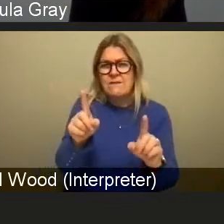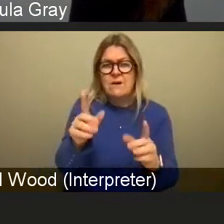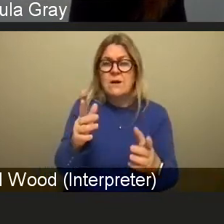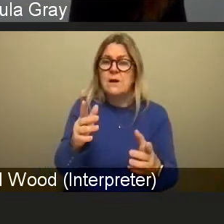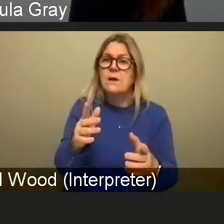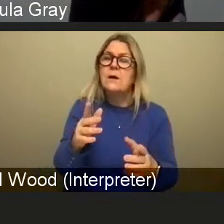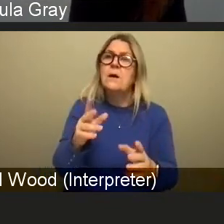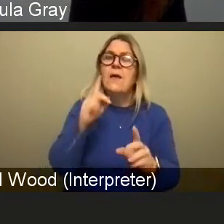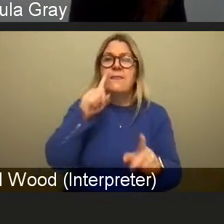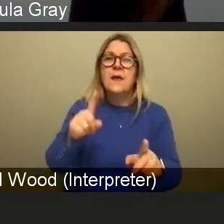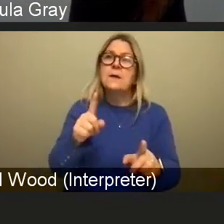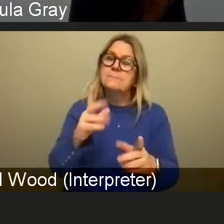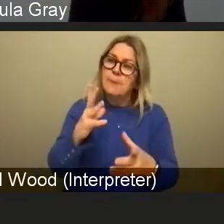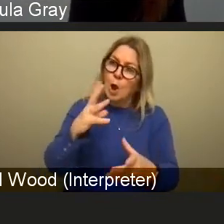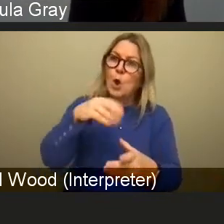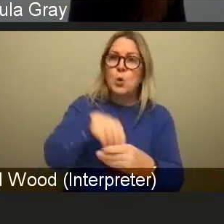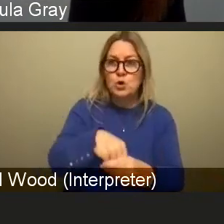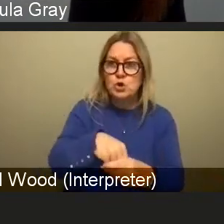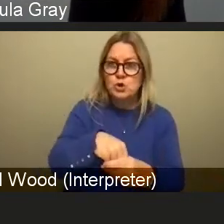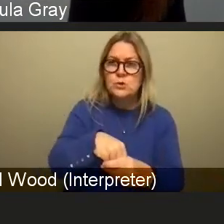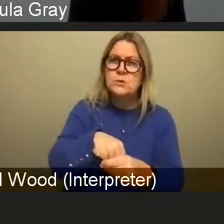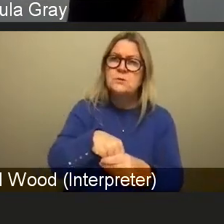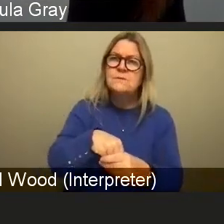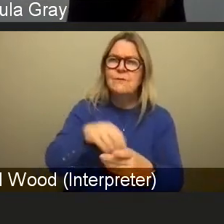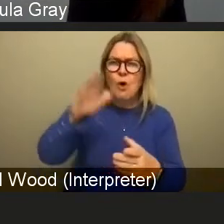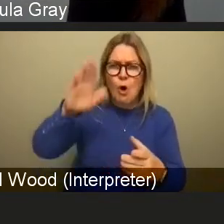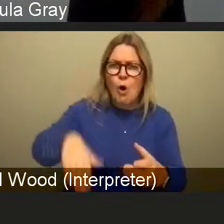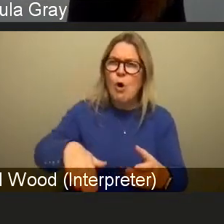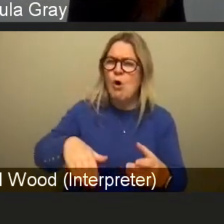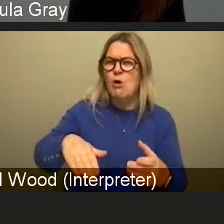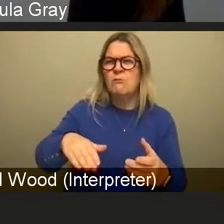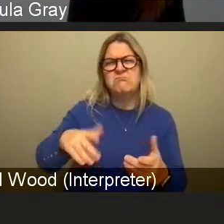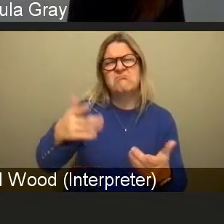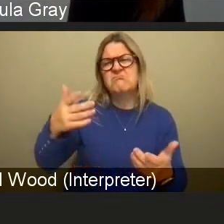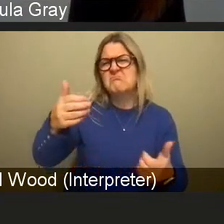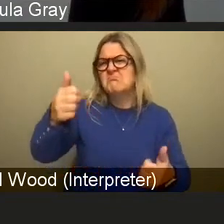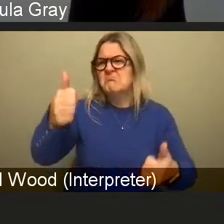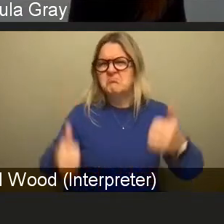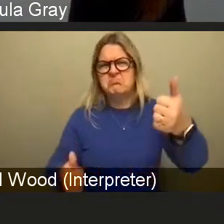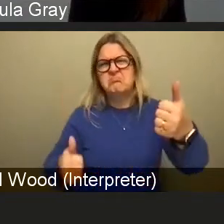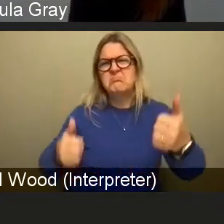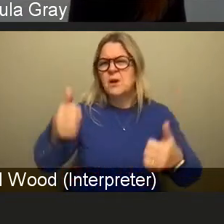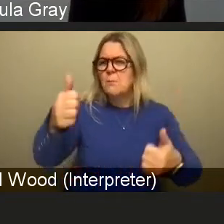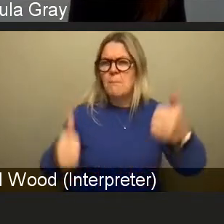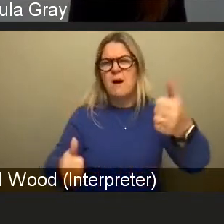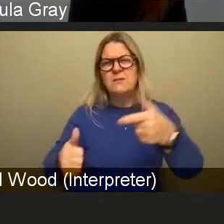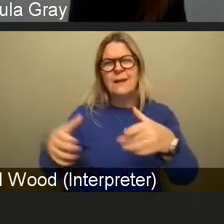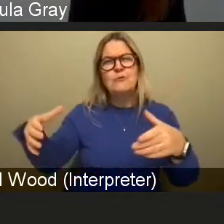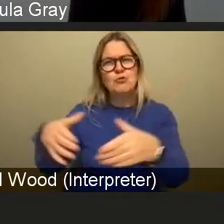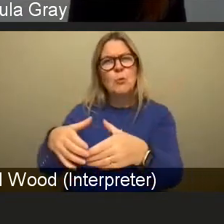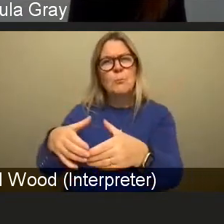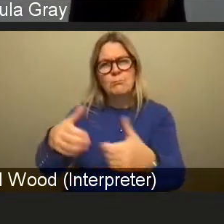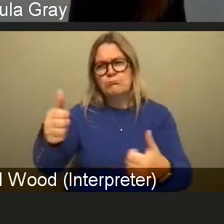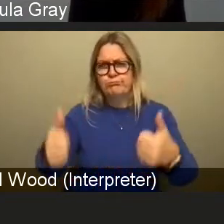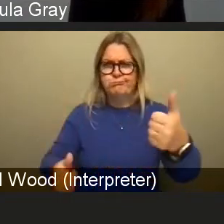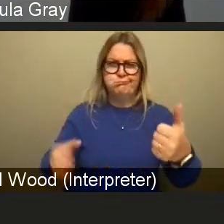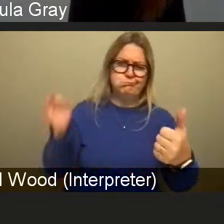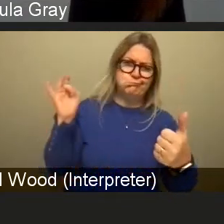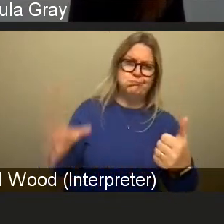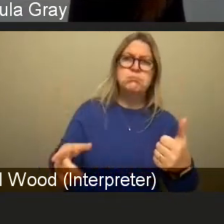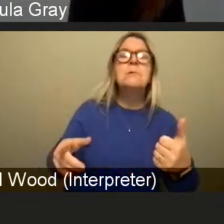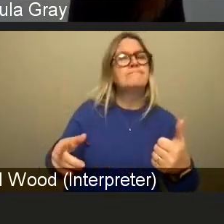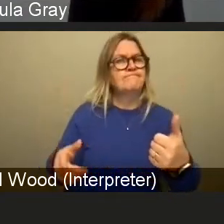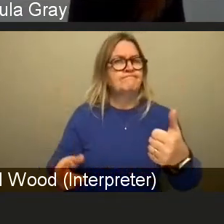to make sure that it's been built in that way, giving considerations. I think they have a huge ability to influence